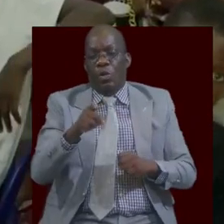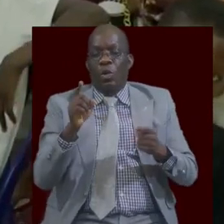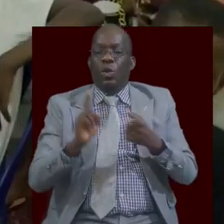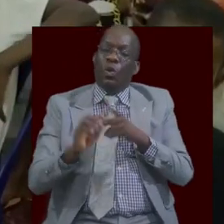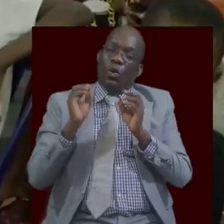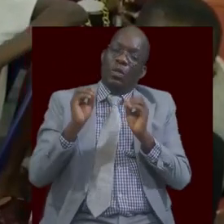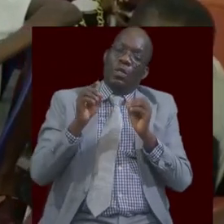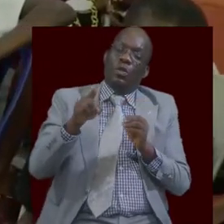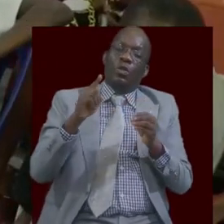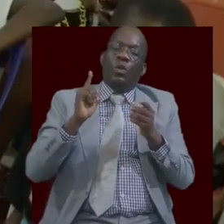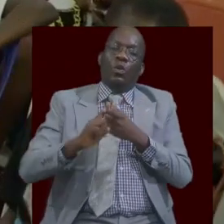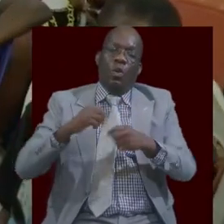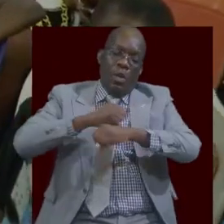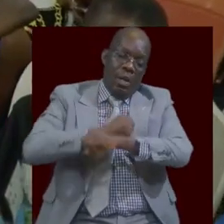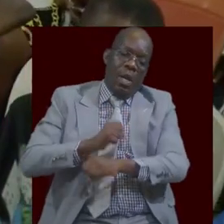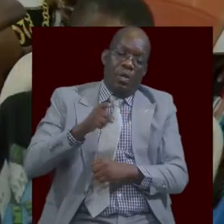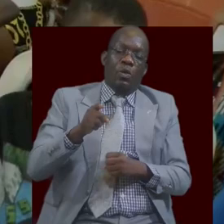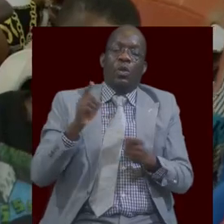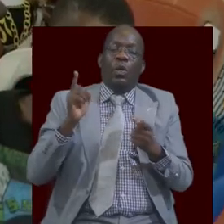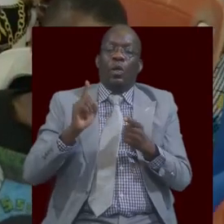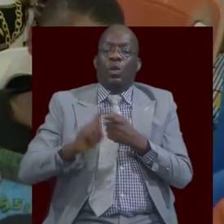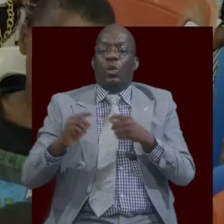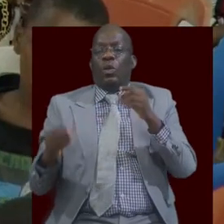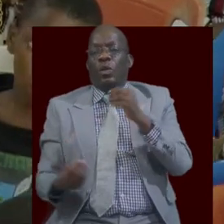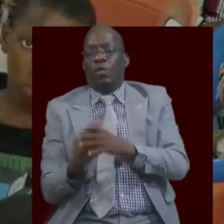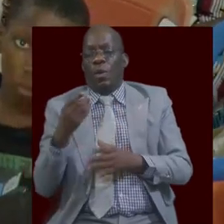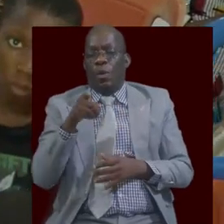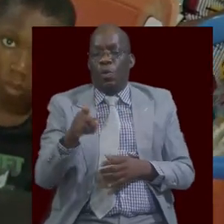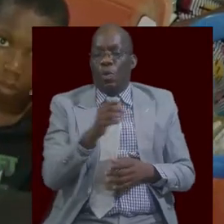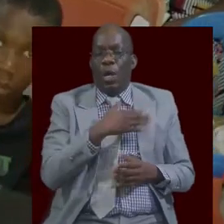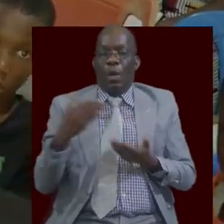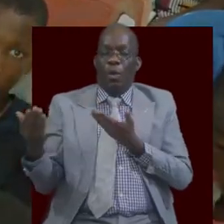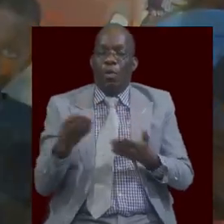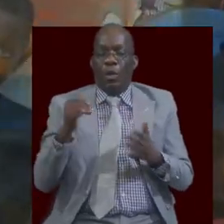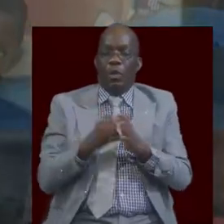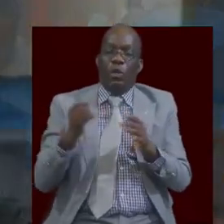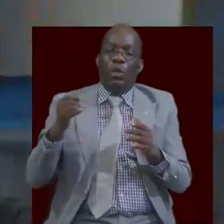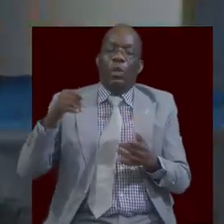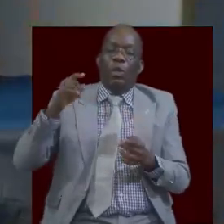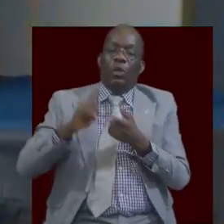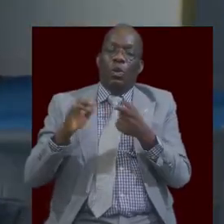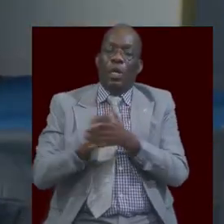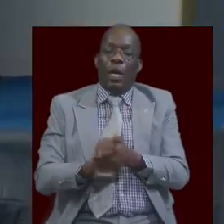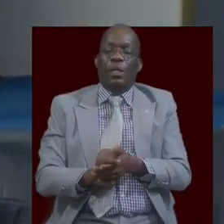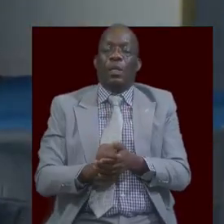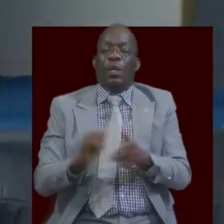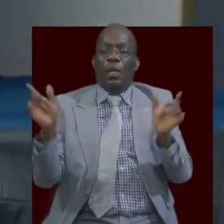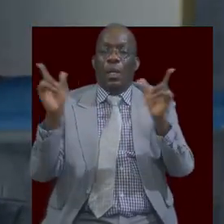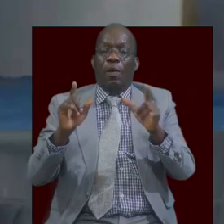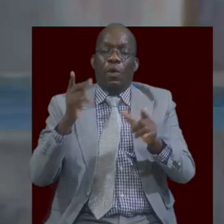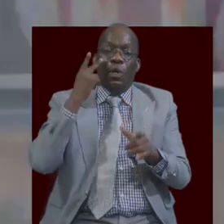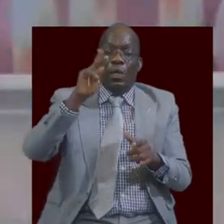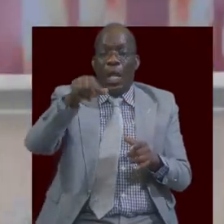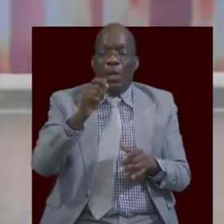and develop you, and bring you up because you yearn, you learn. And show me anyone that yearns